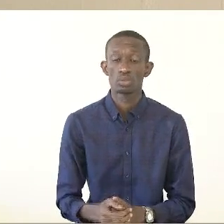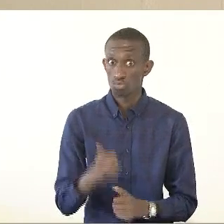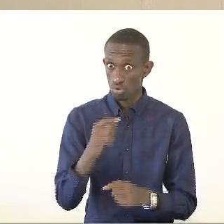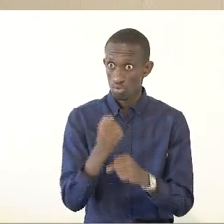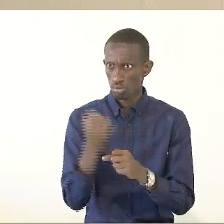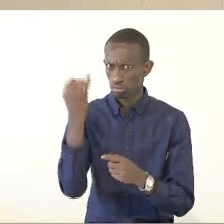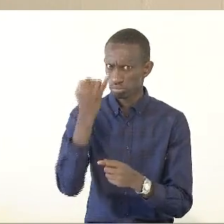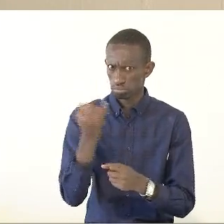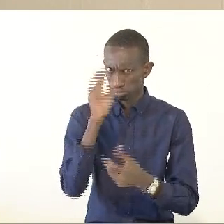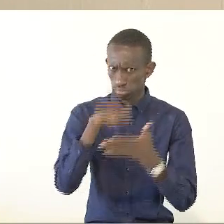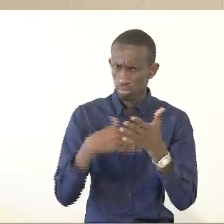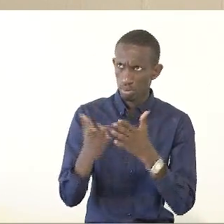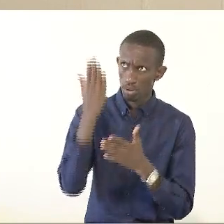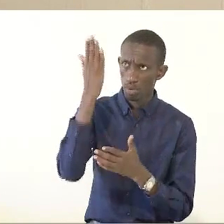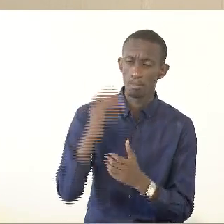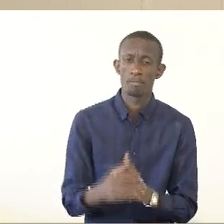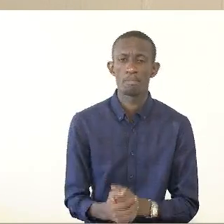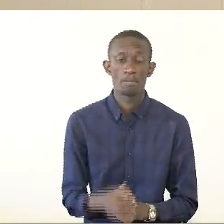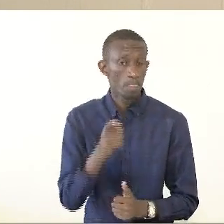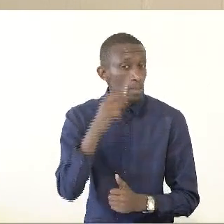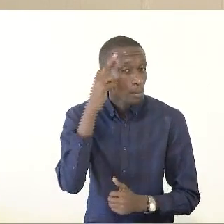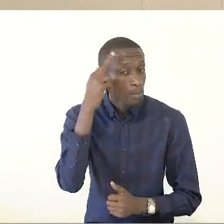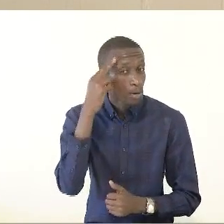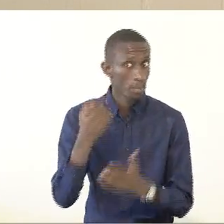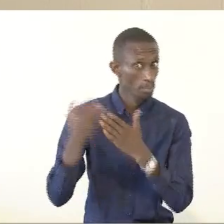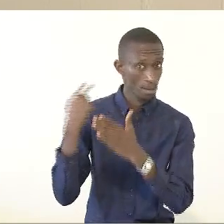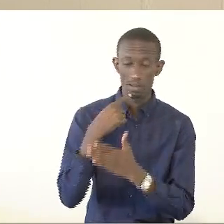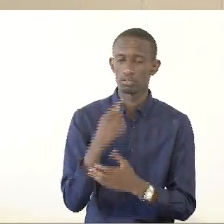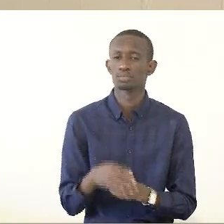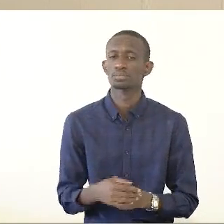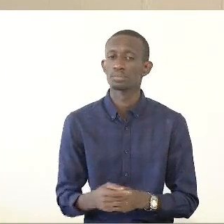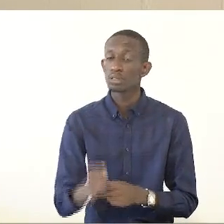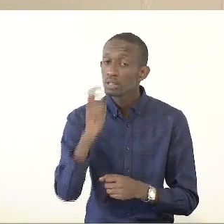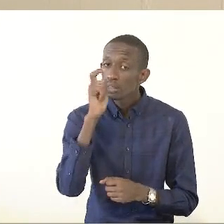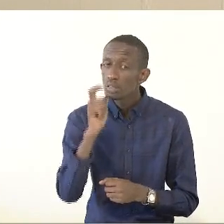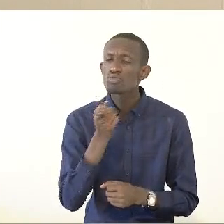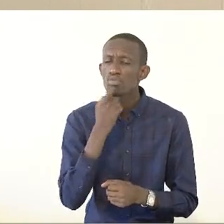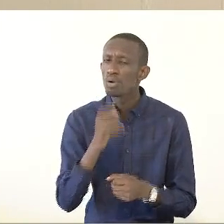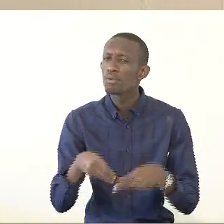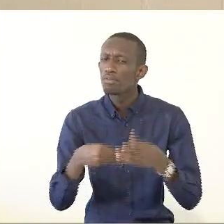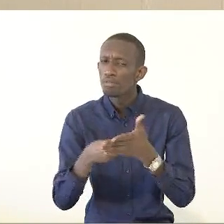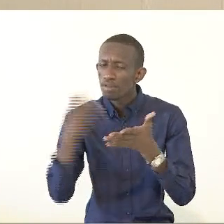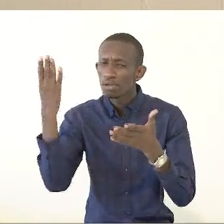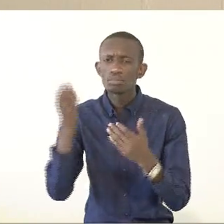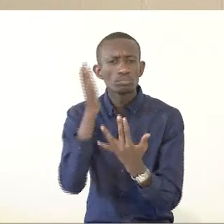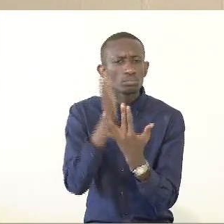signs. You remember they told us that x should vary between this